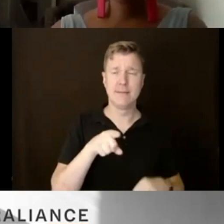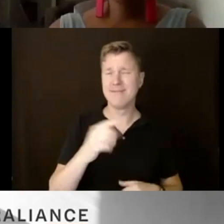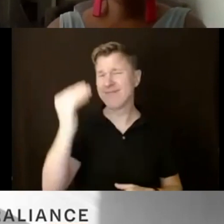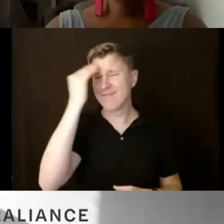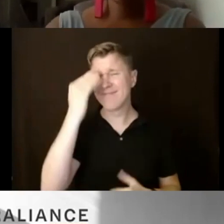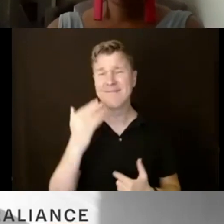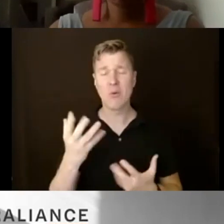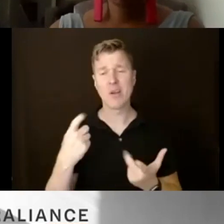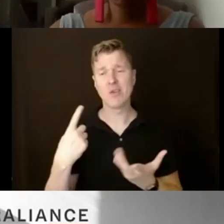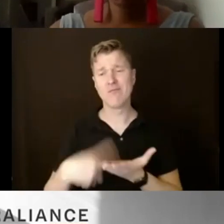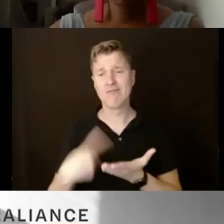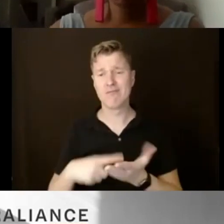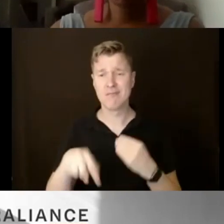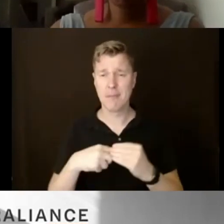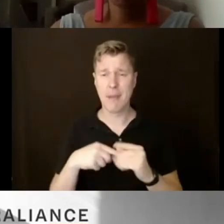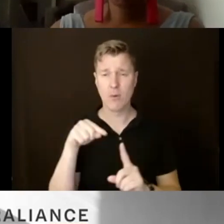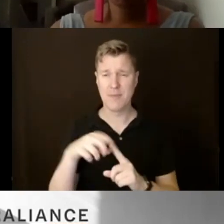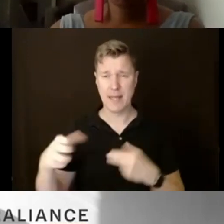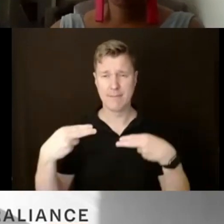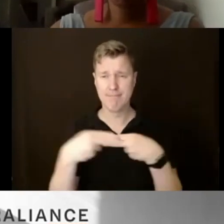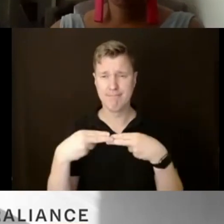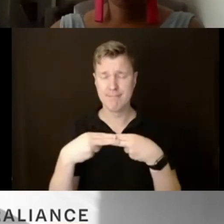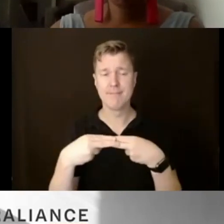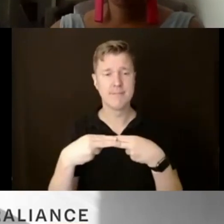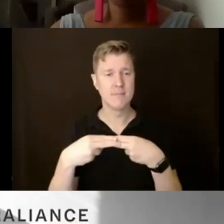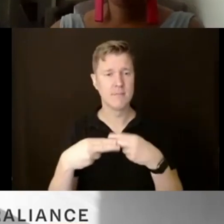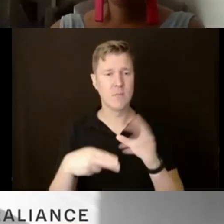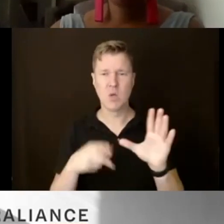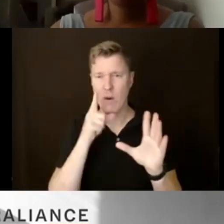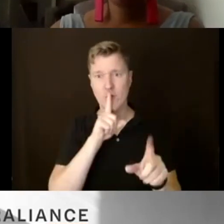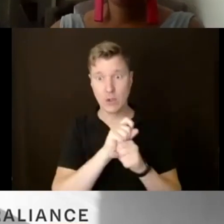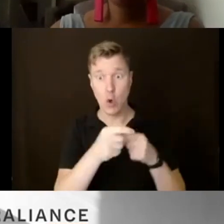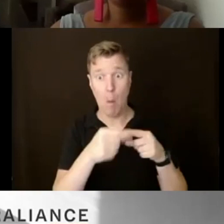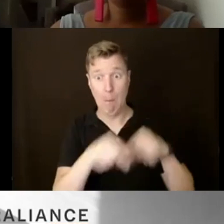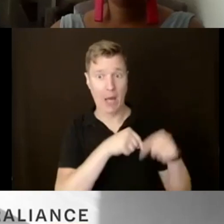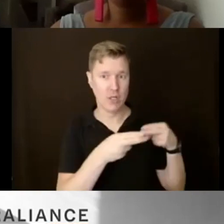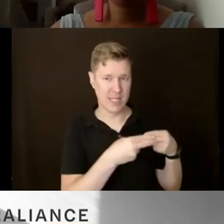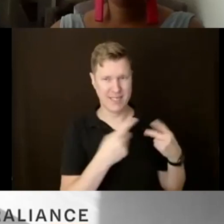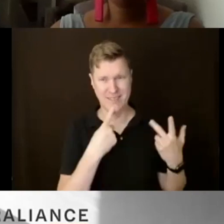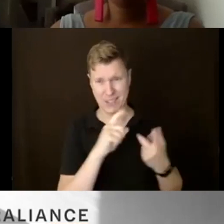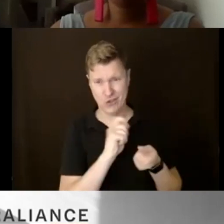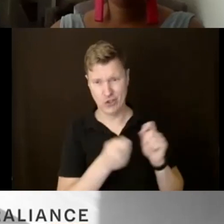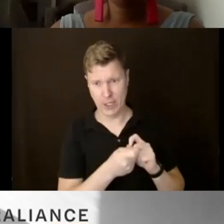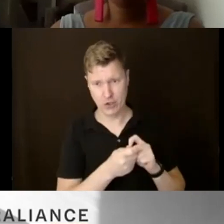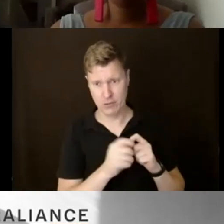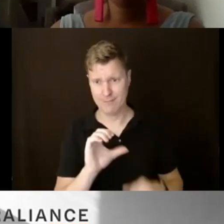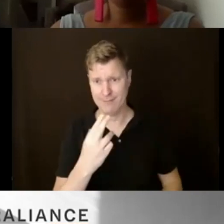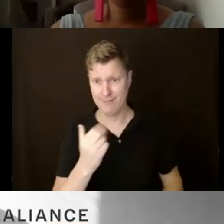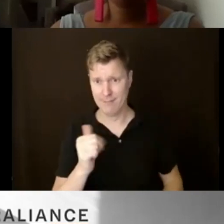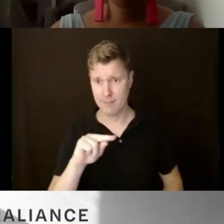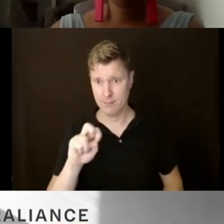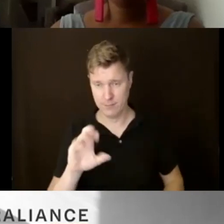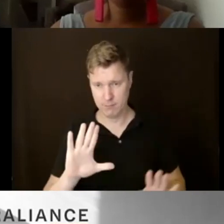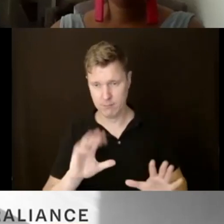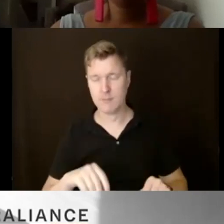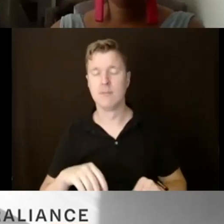wanted to talk a little bit about the slide that we talked about change. We don't have to go back to the slide because all it said was change. But, and I know that you all shared